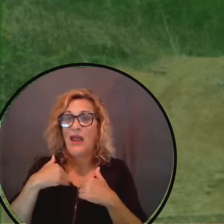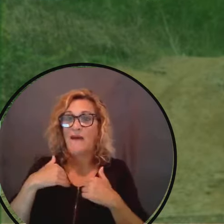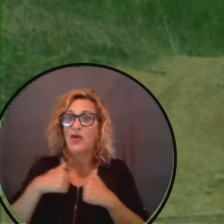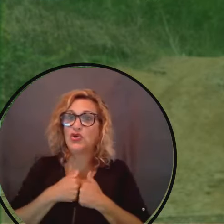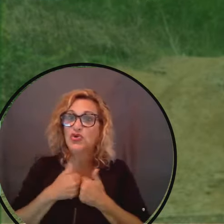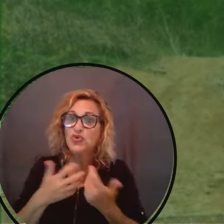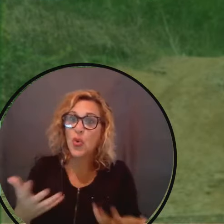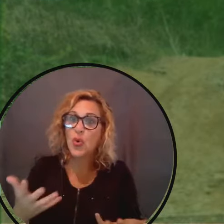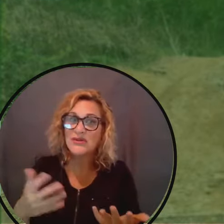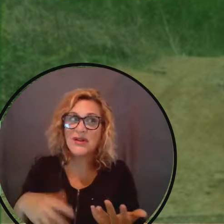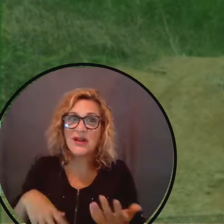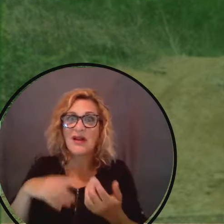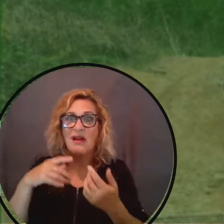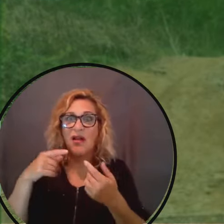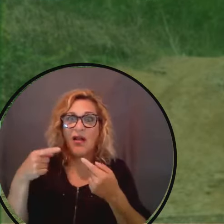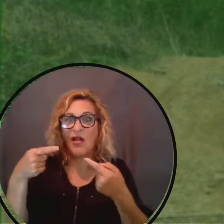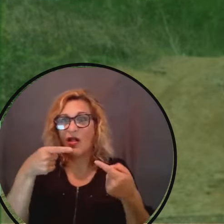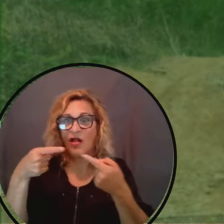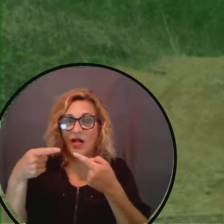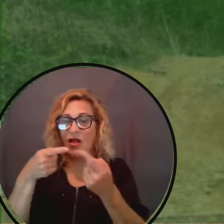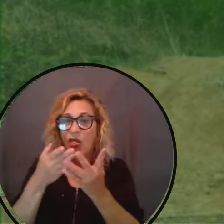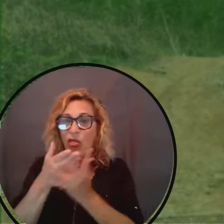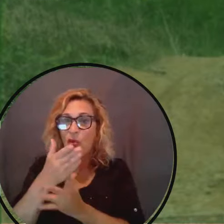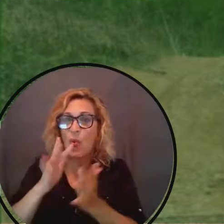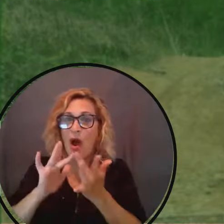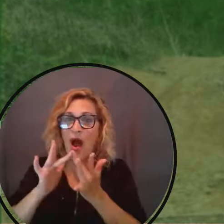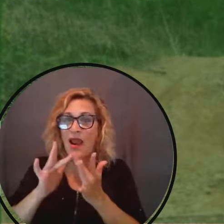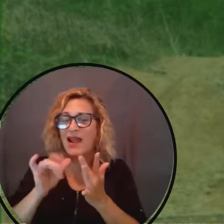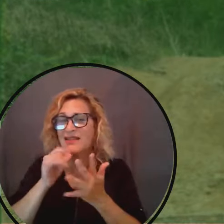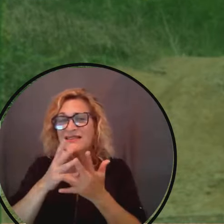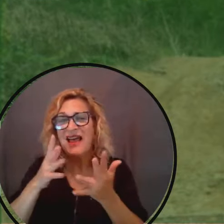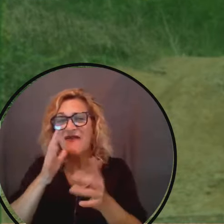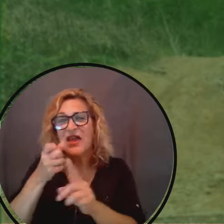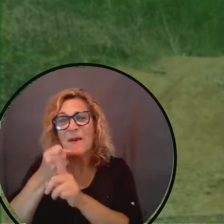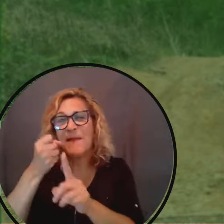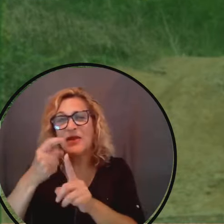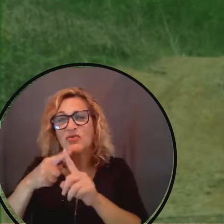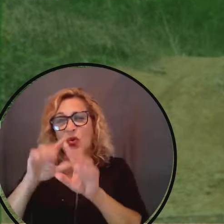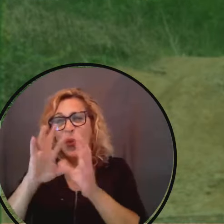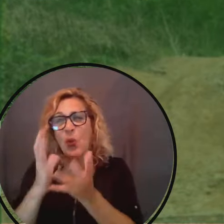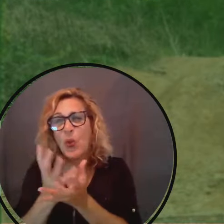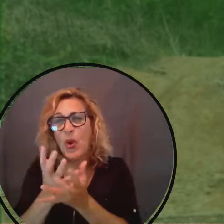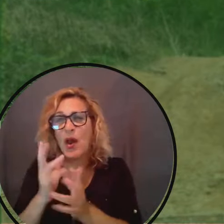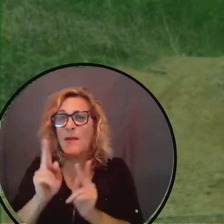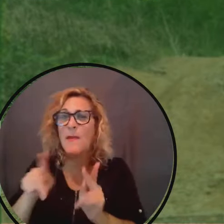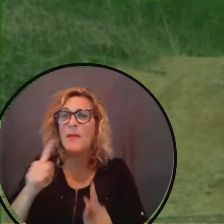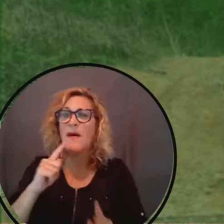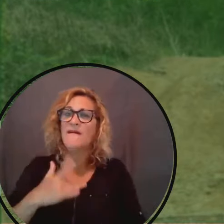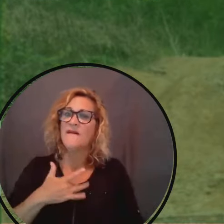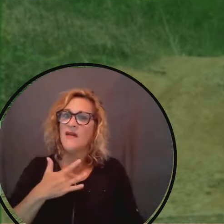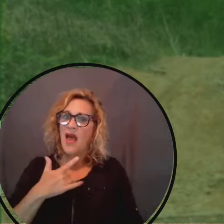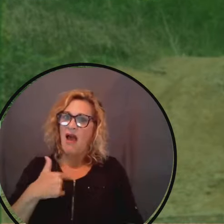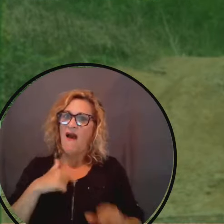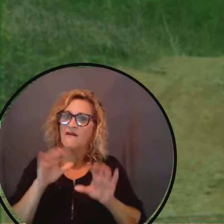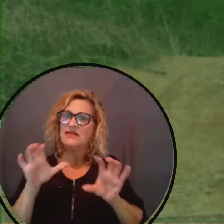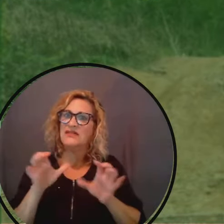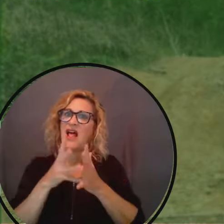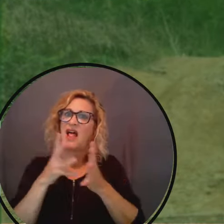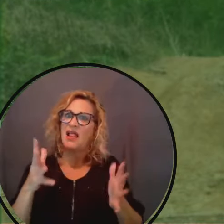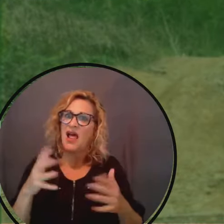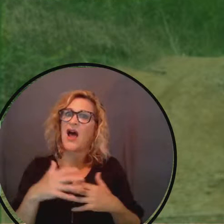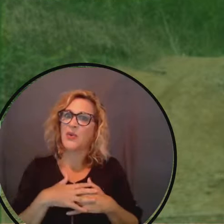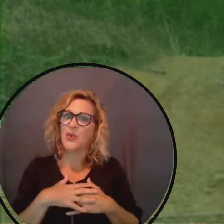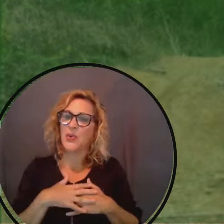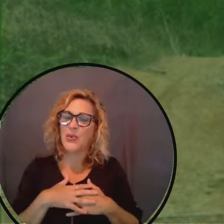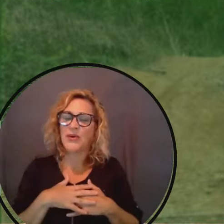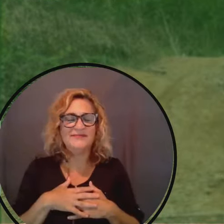ultimately don't have a ton of material impact in the world, but make people feel like they've done a lot. And a lot